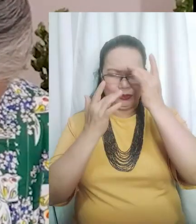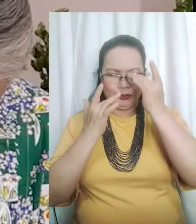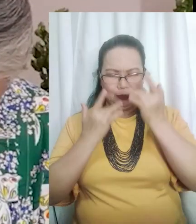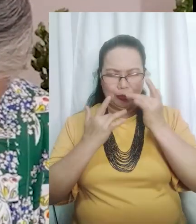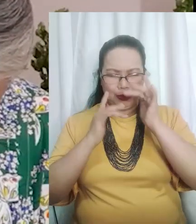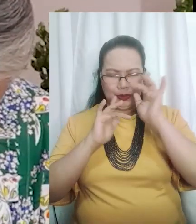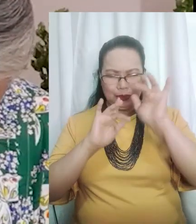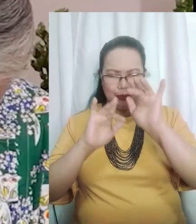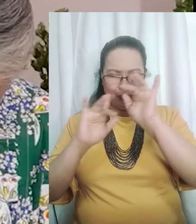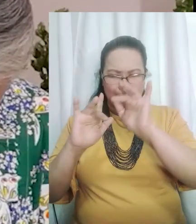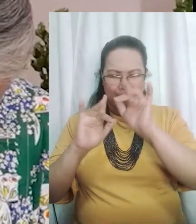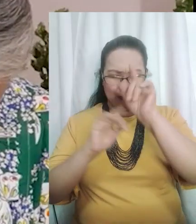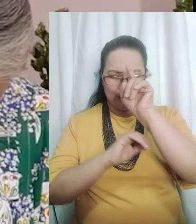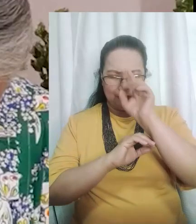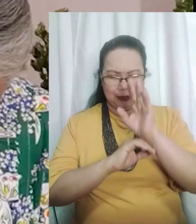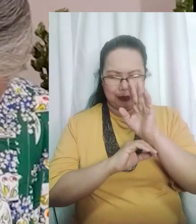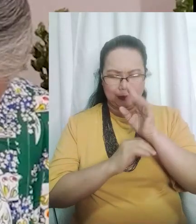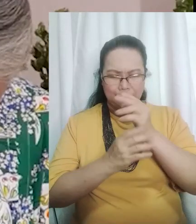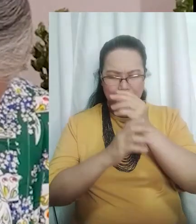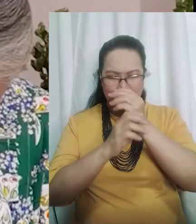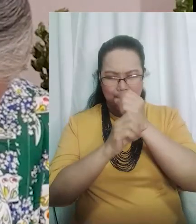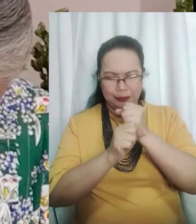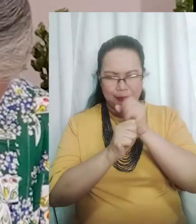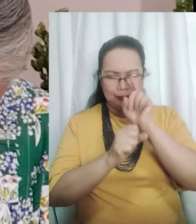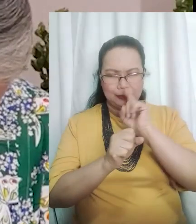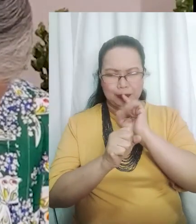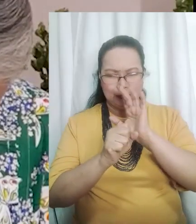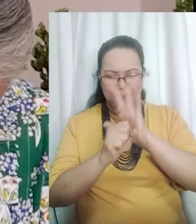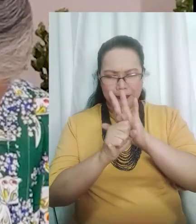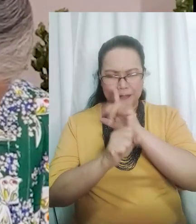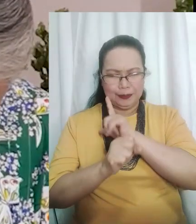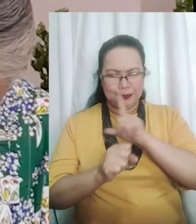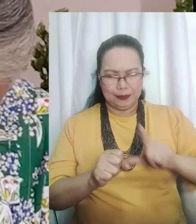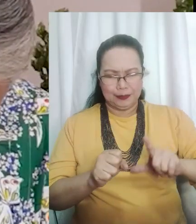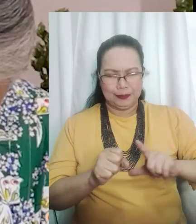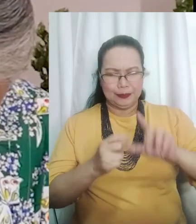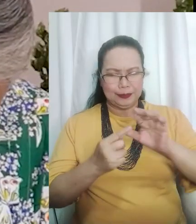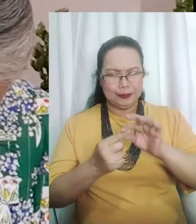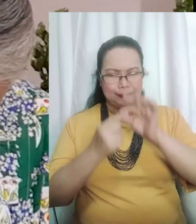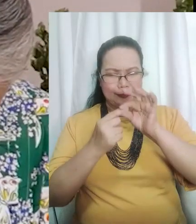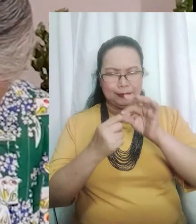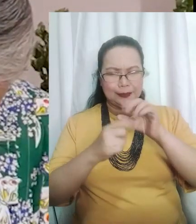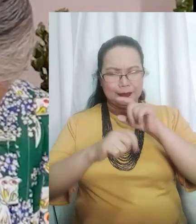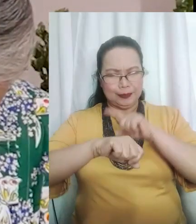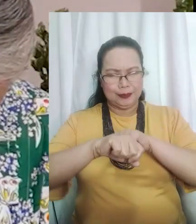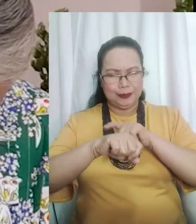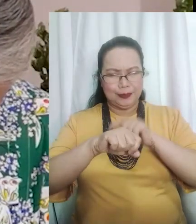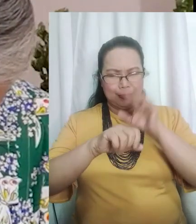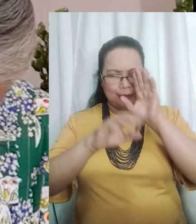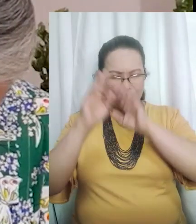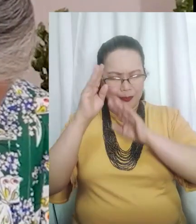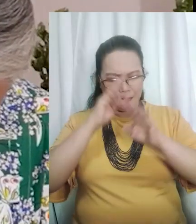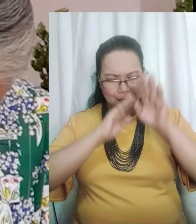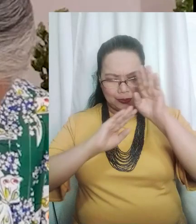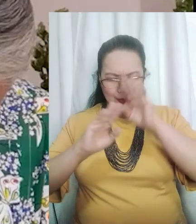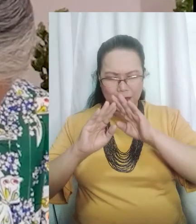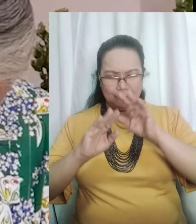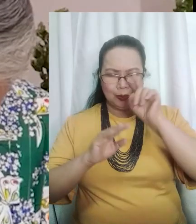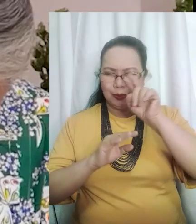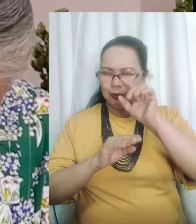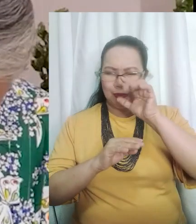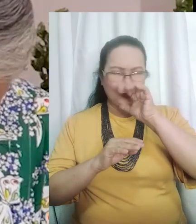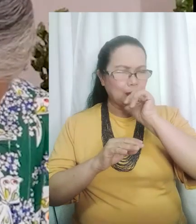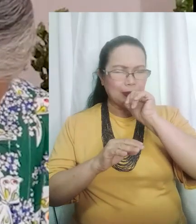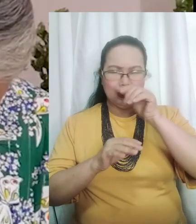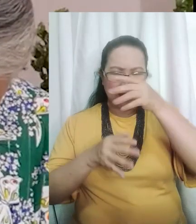and loving God. We hold on to your promise, Lord, especially in this time of trials, that you will